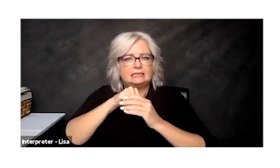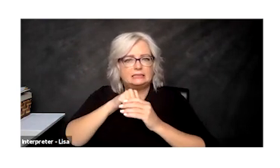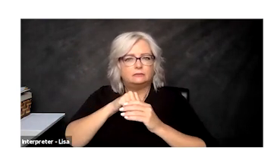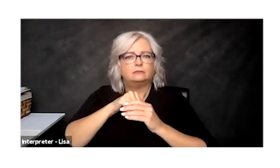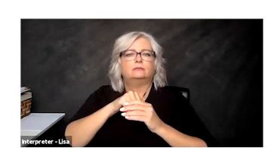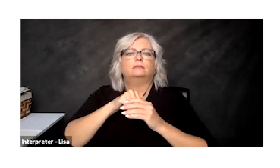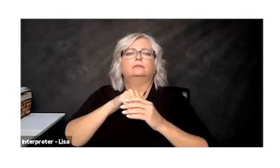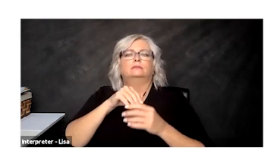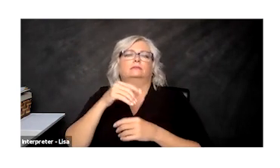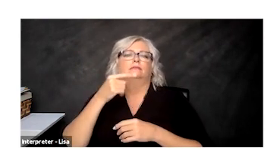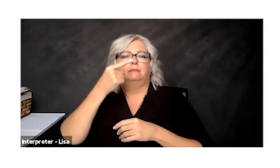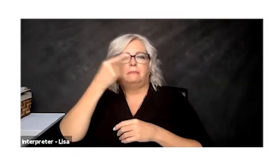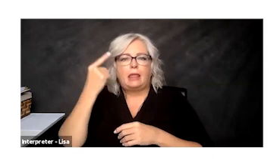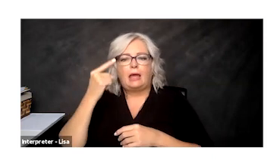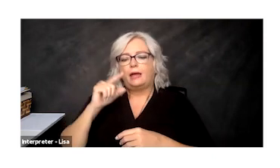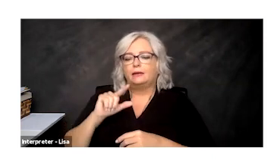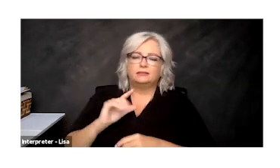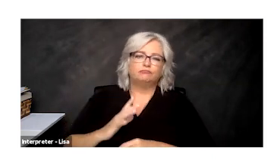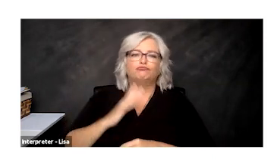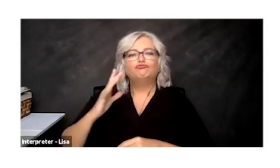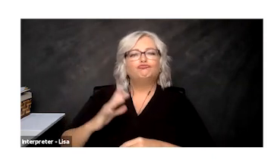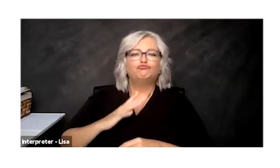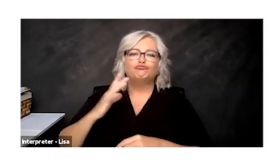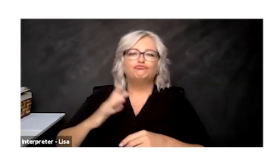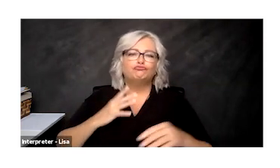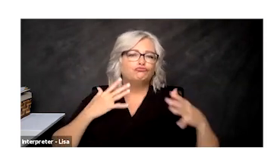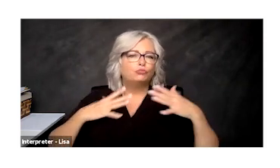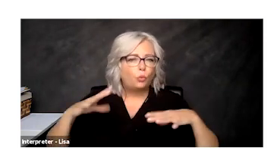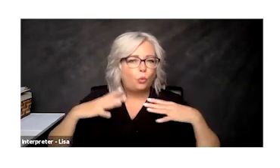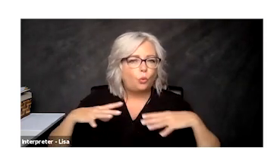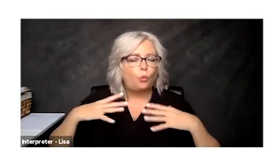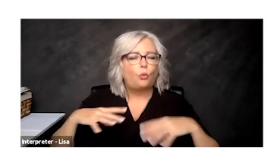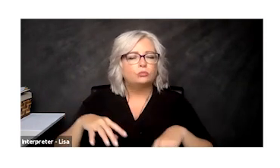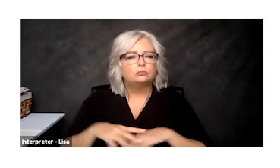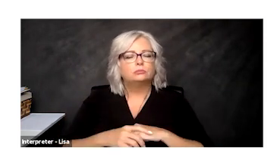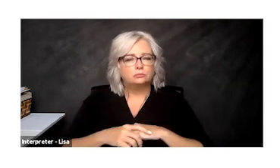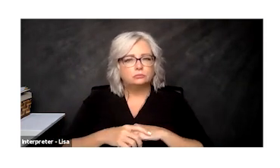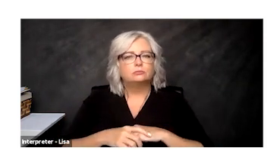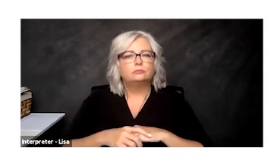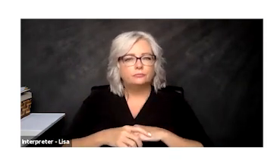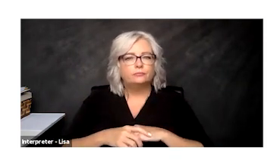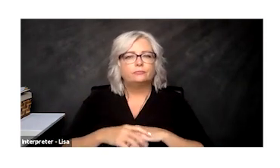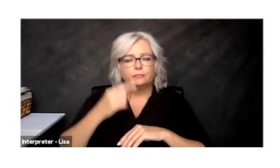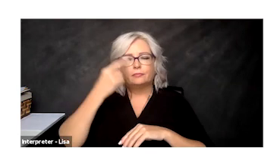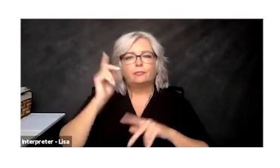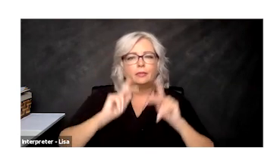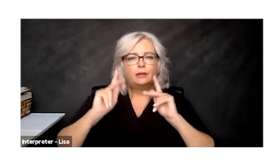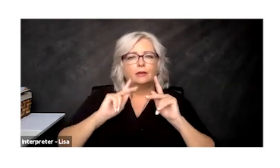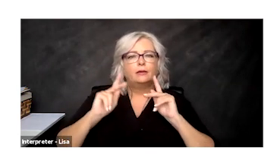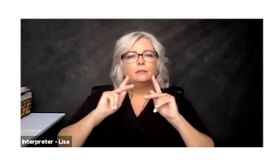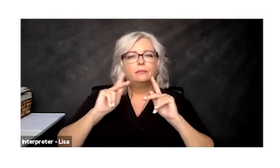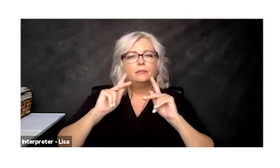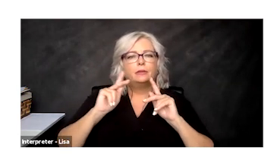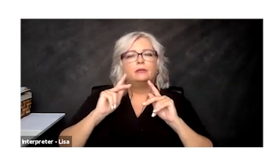what we're actually able to purchase. As we look at some of the numbers, Black people wield $1.3 million